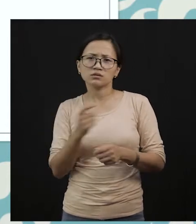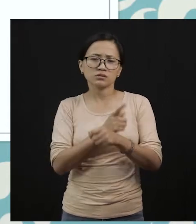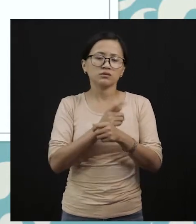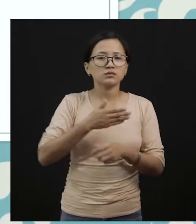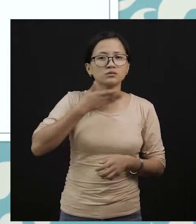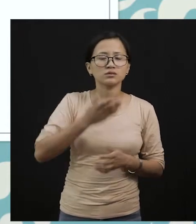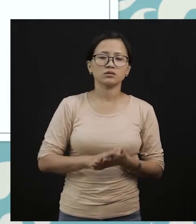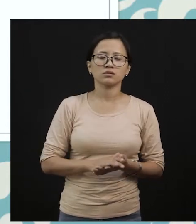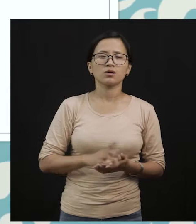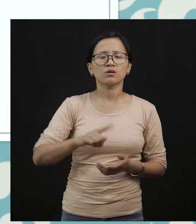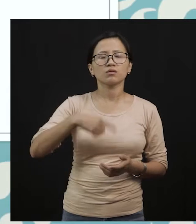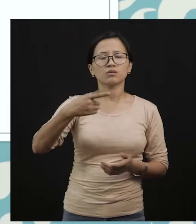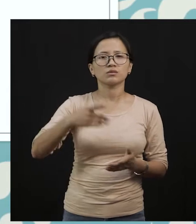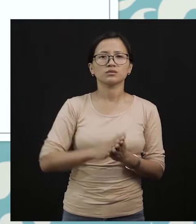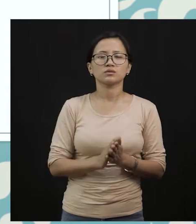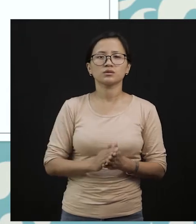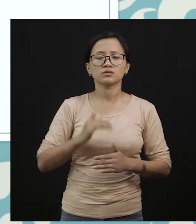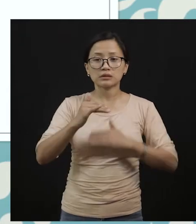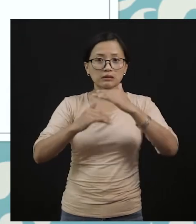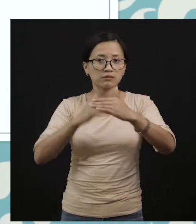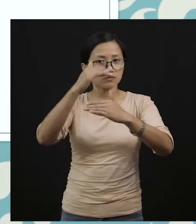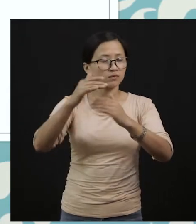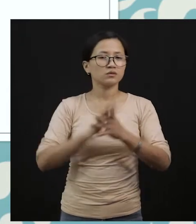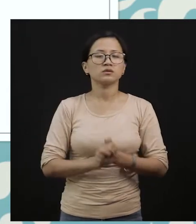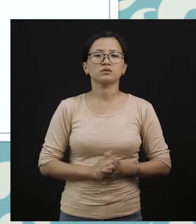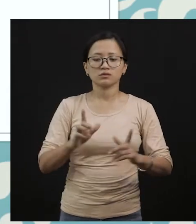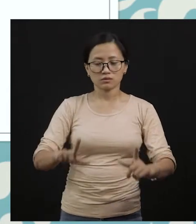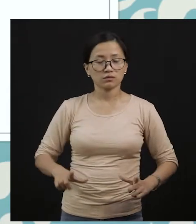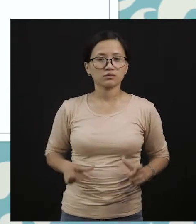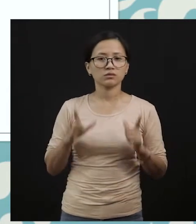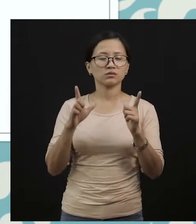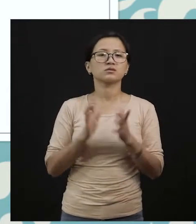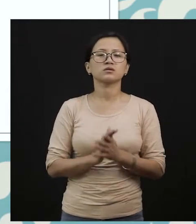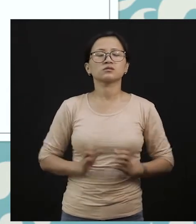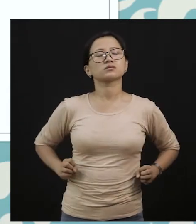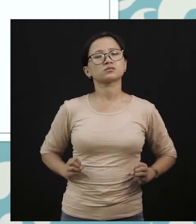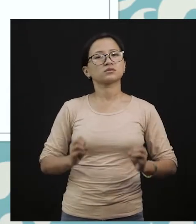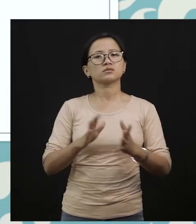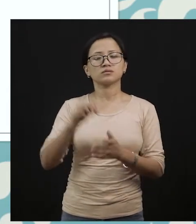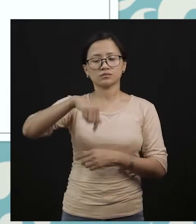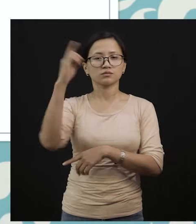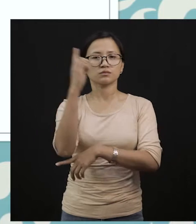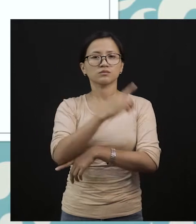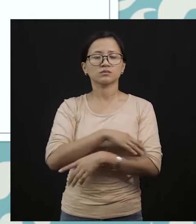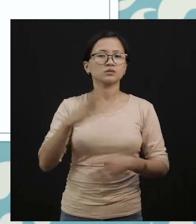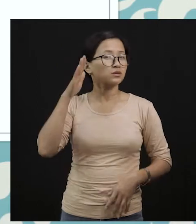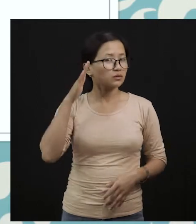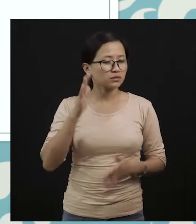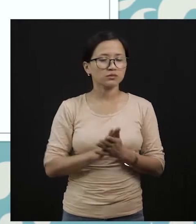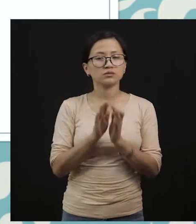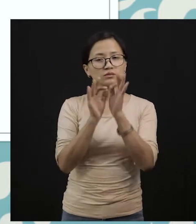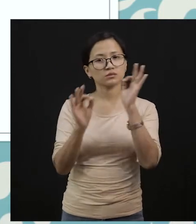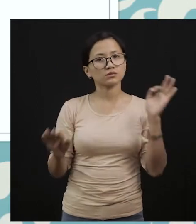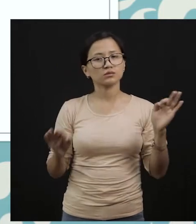always a lesson that we can develop, we can cultivate in our lives if you and I have not started. So today, I want you to listen to